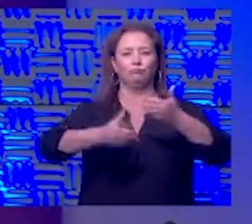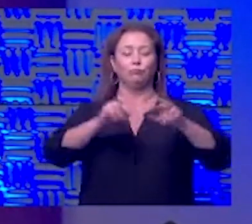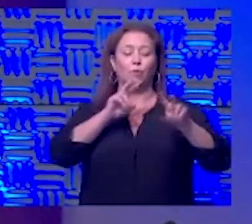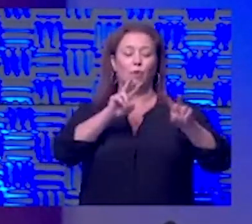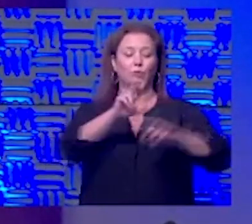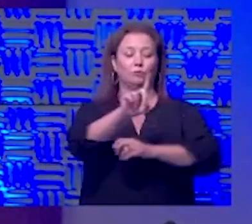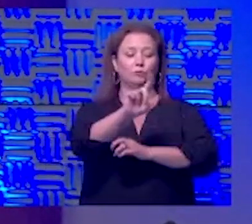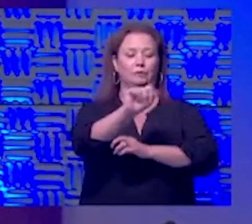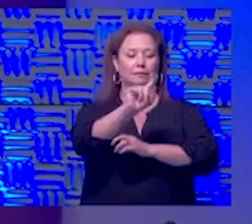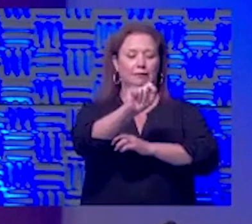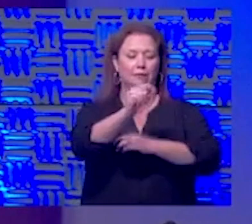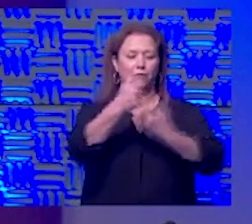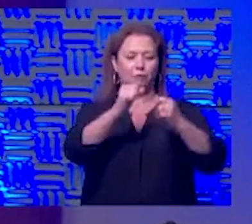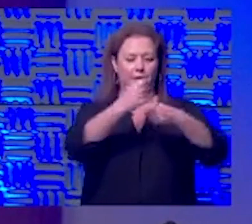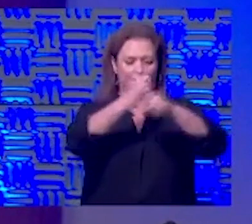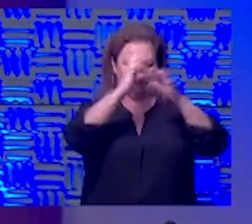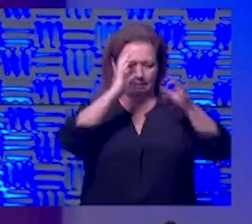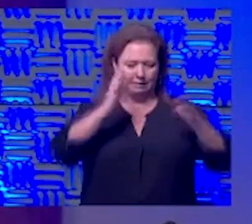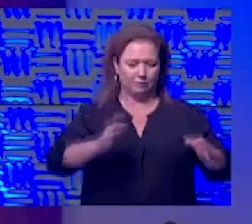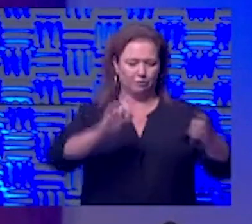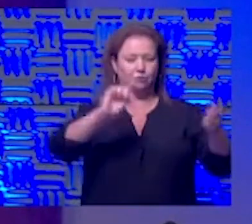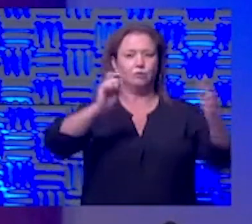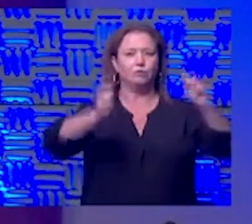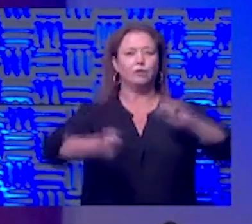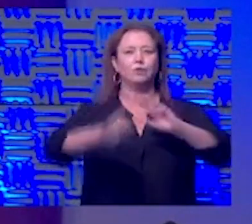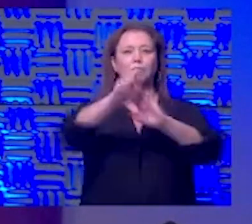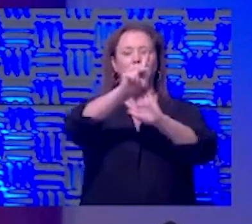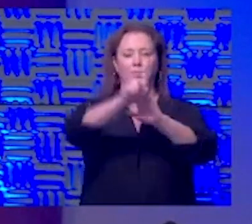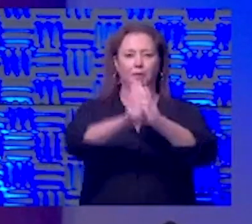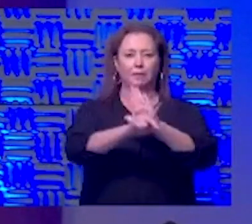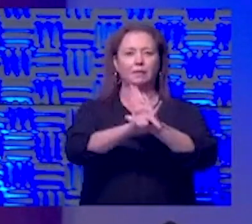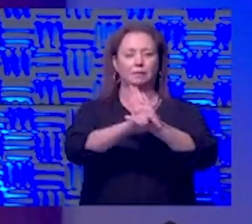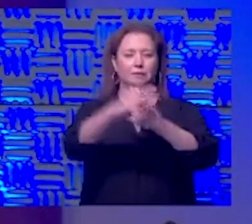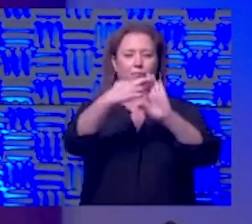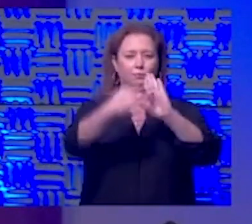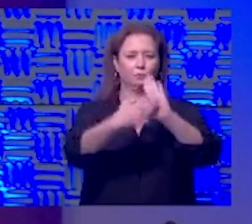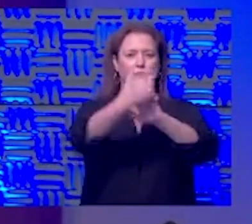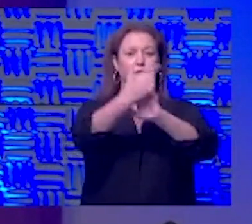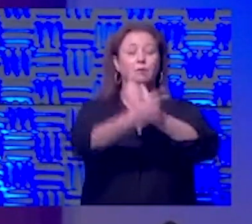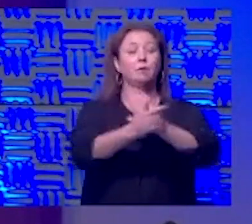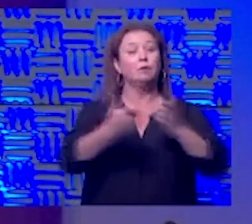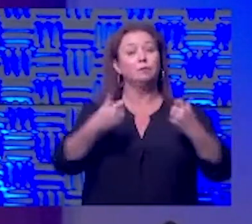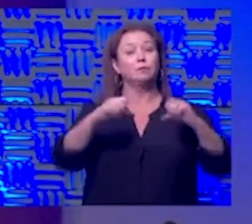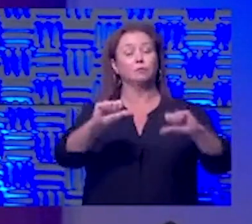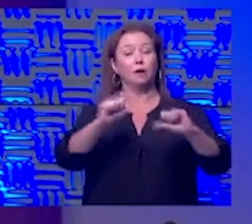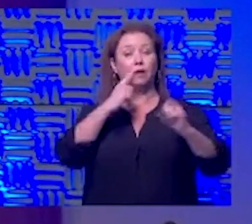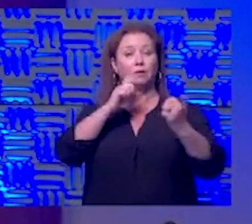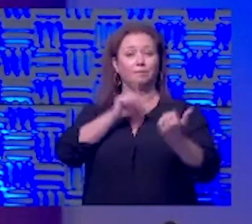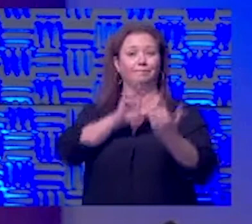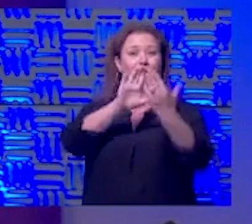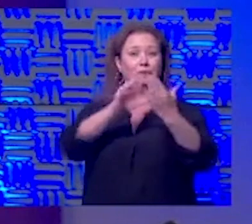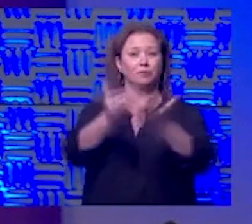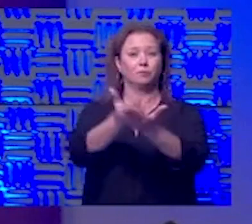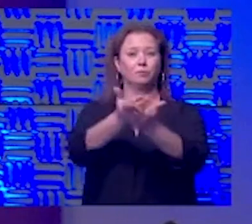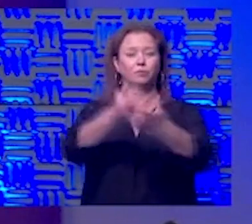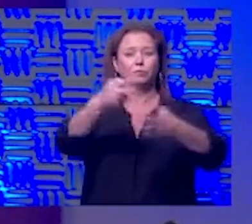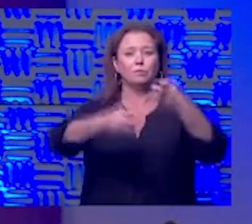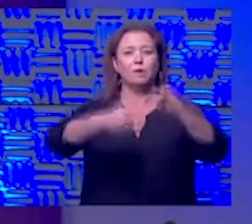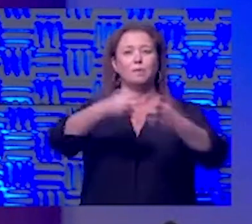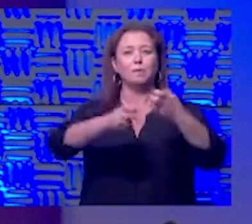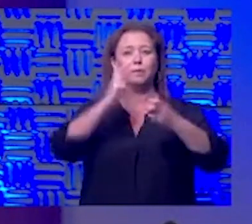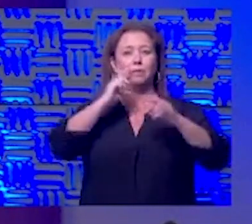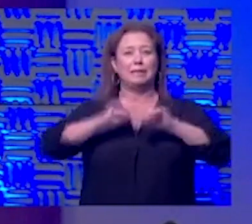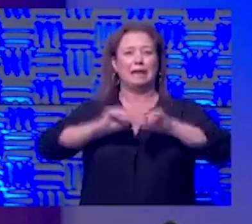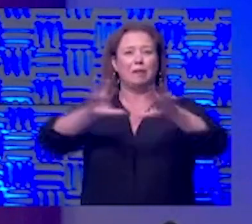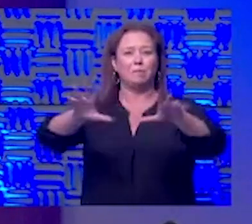data, trying to make decisions about changes in policies and ordinances, and then trying to attack new problems as we see